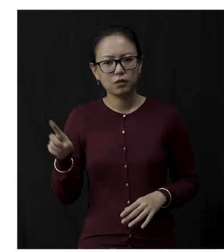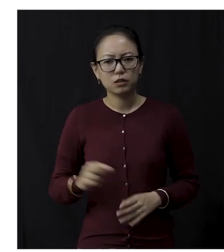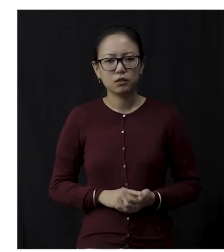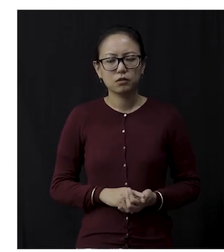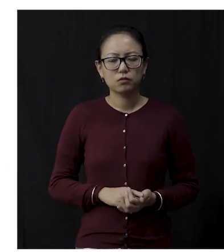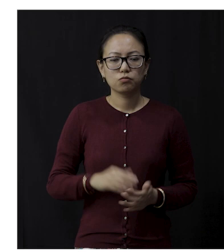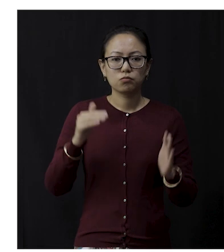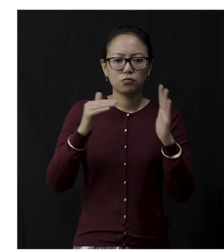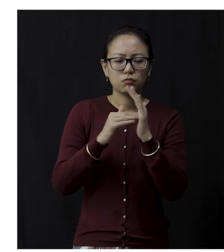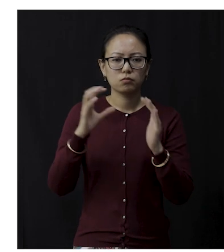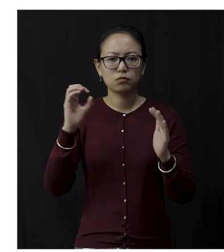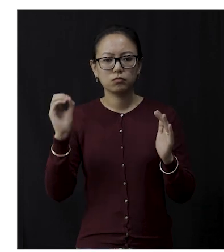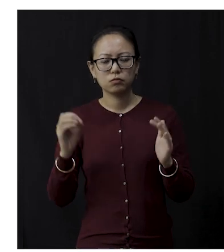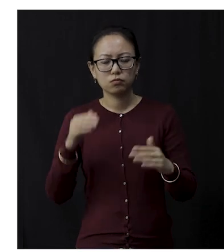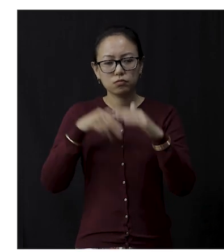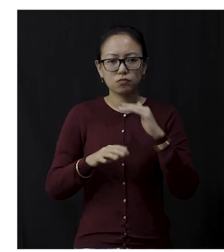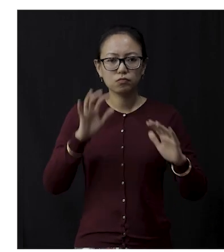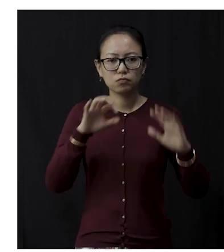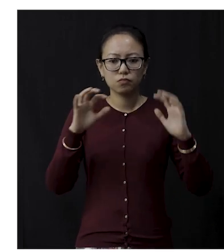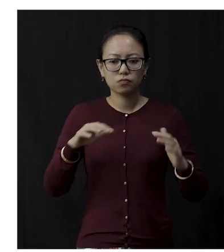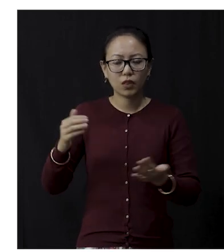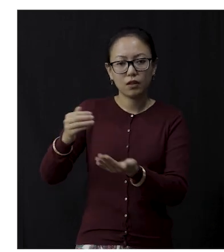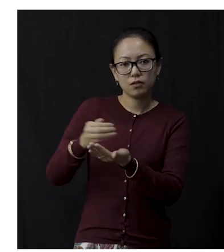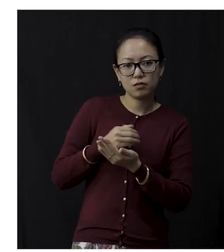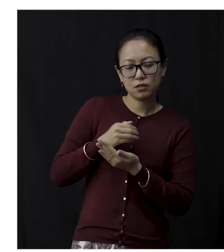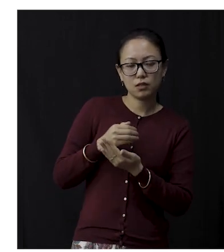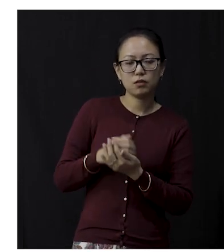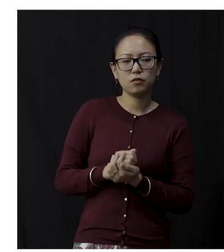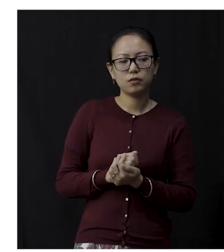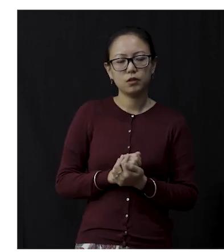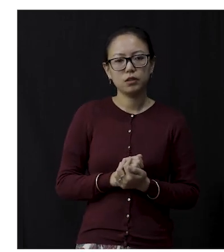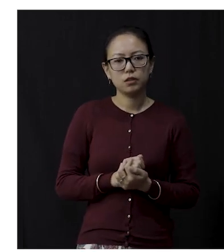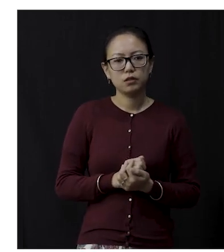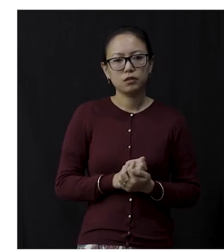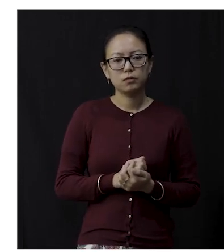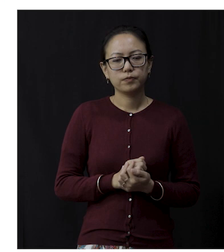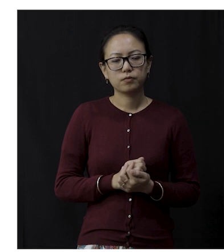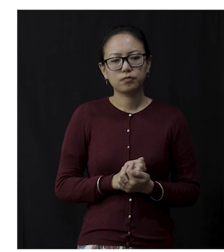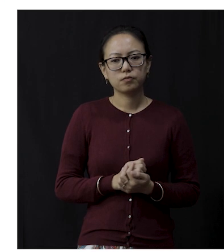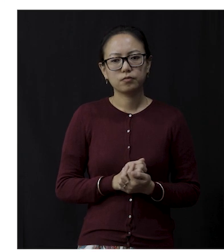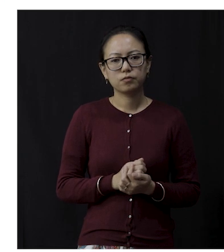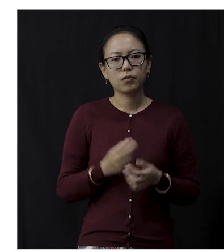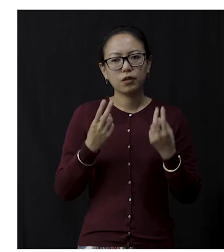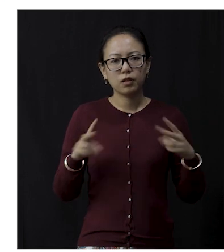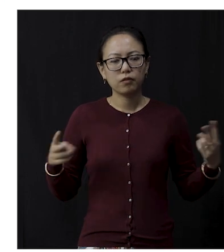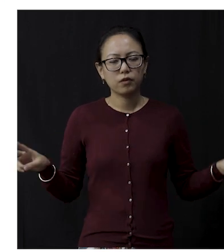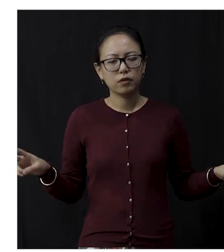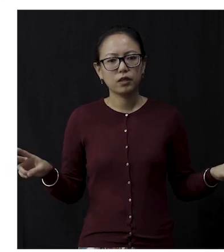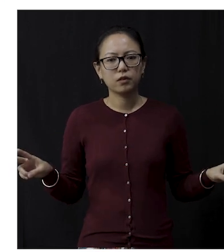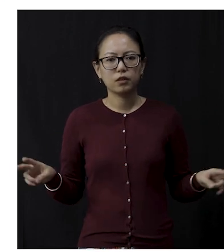there, okay? Now, students, we have also learned about different types of